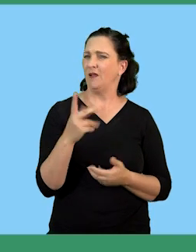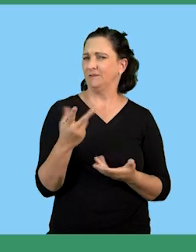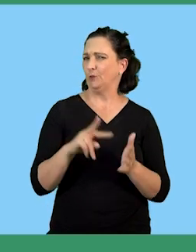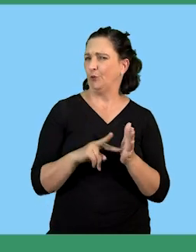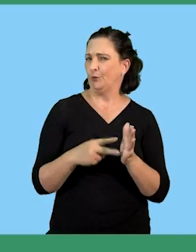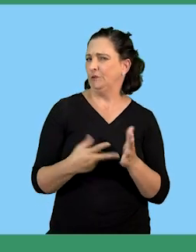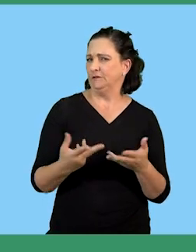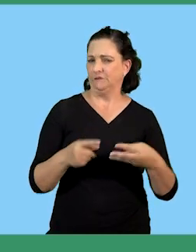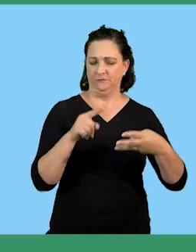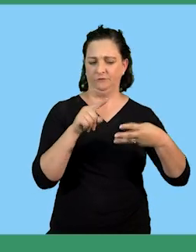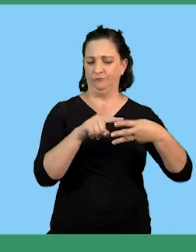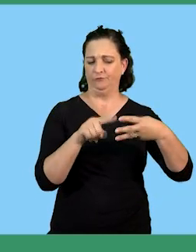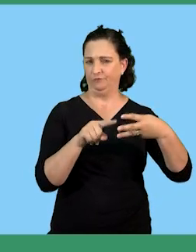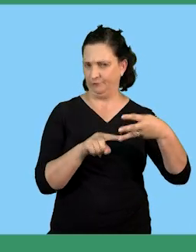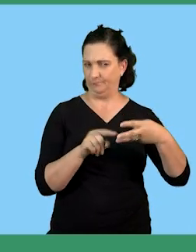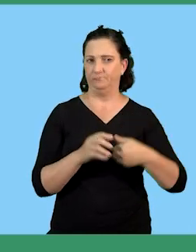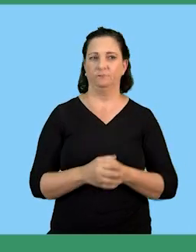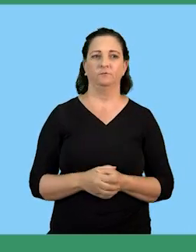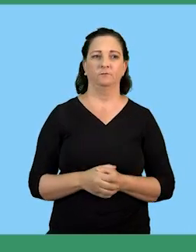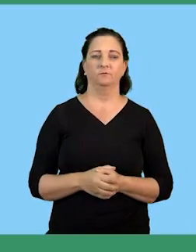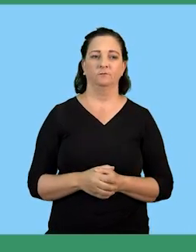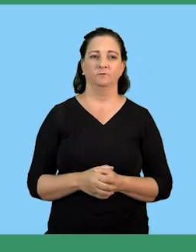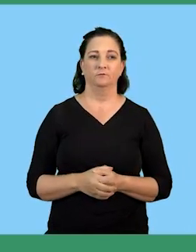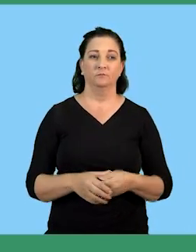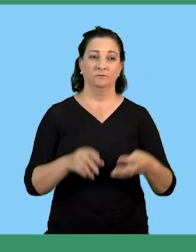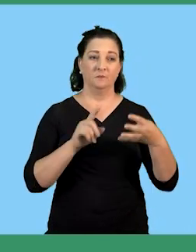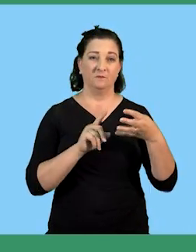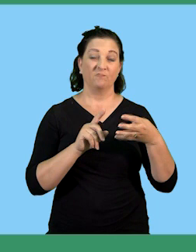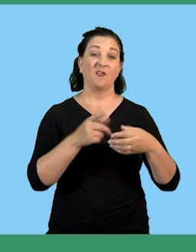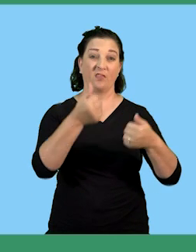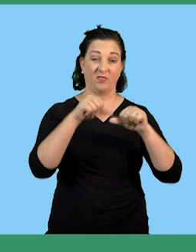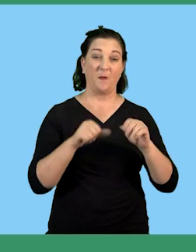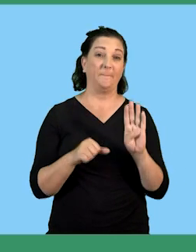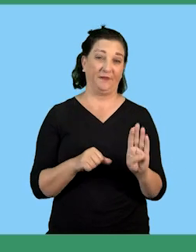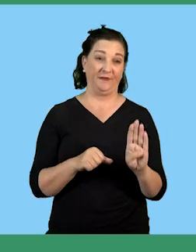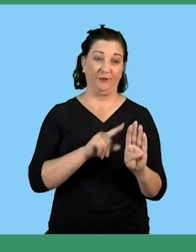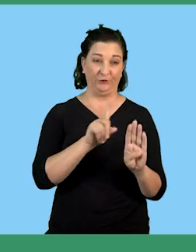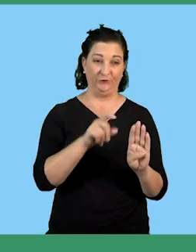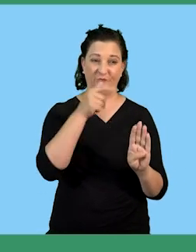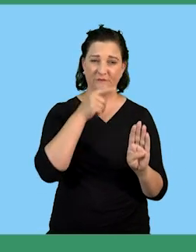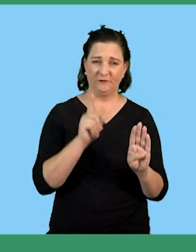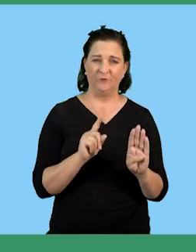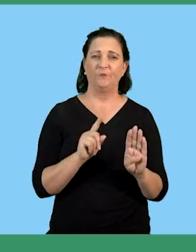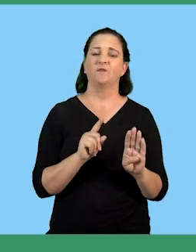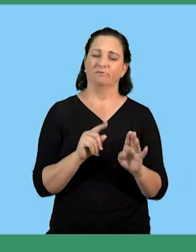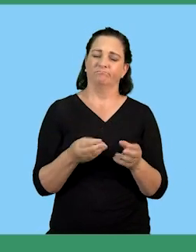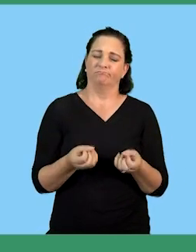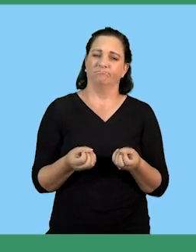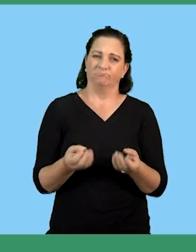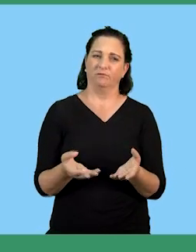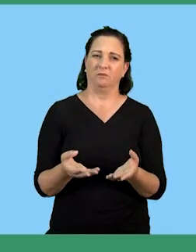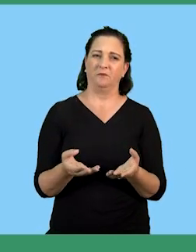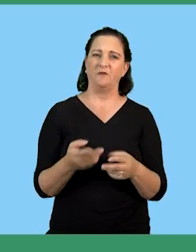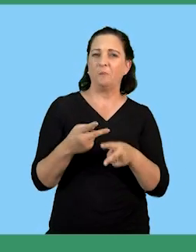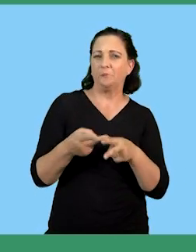the following visual aids? The second question says, advise businesses on how to prepare support materials